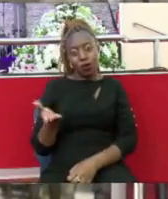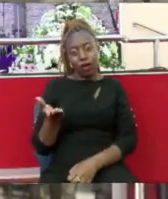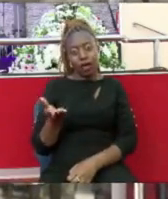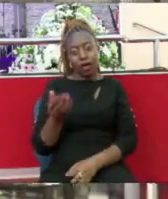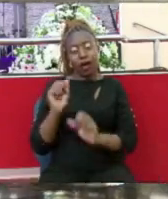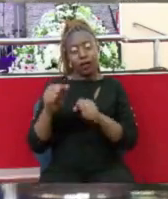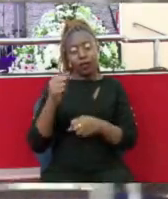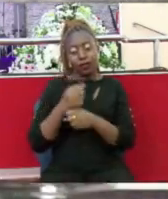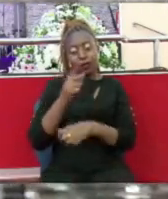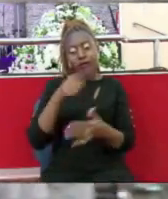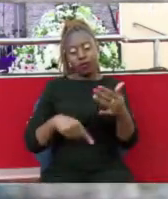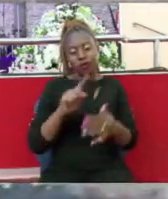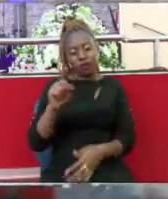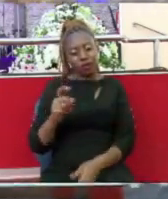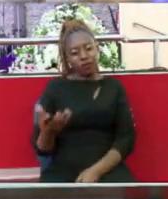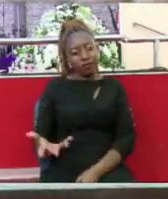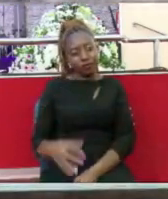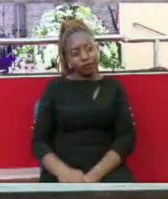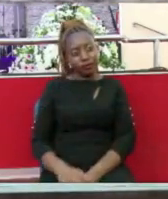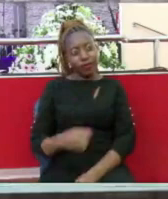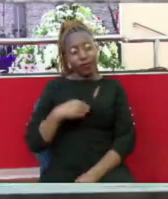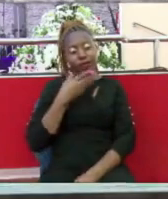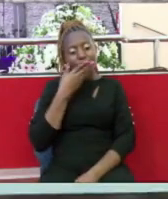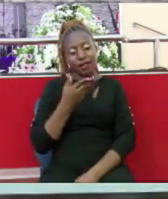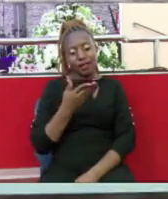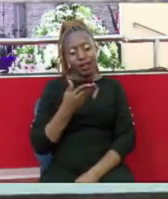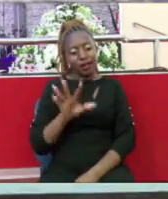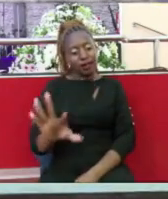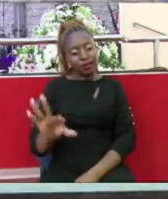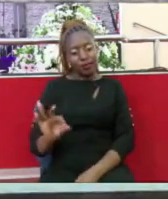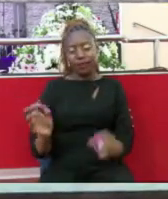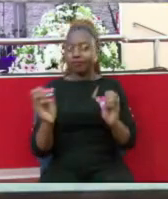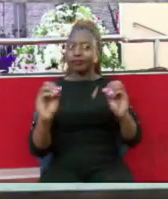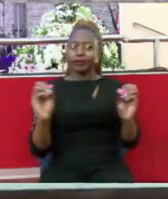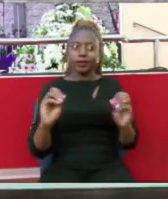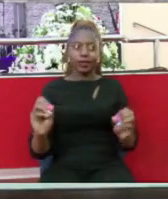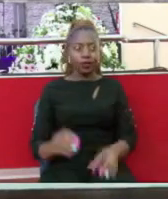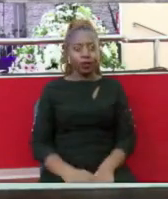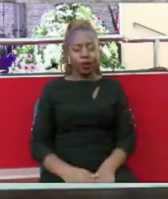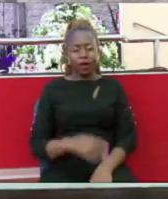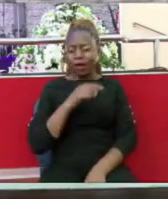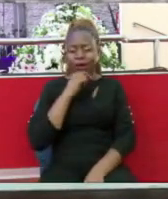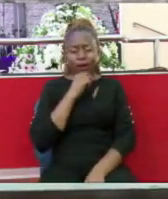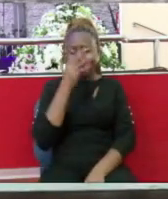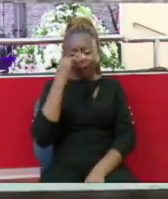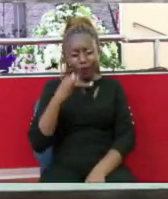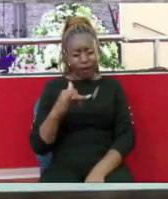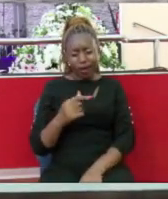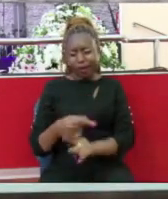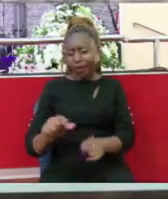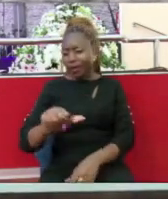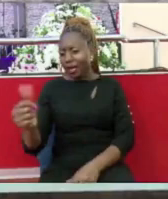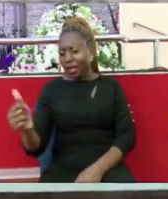I told them I would not have picked. Nikawaambia singechukua. Why? And everybody else is speaking. Kwa nini na kila mtu anachukua? Because the owner of the beans has